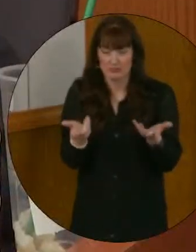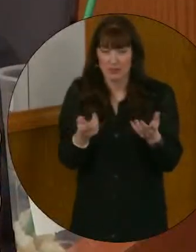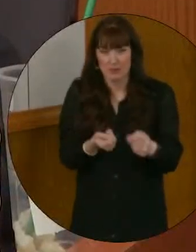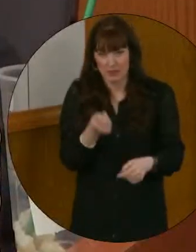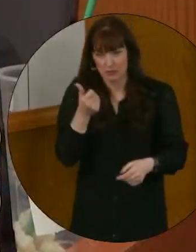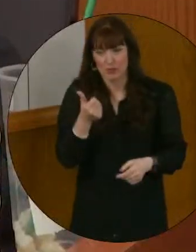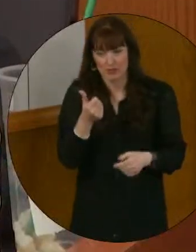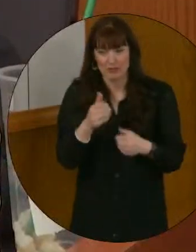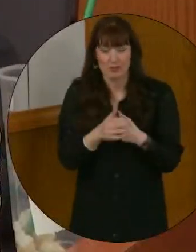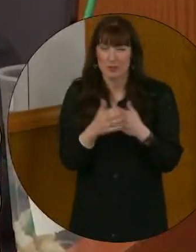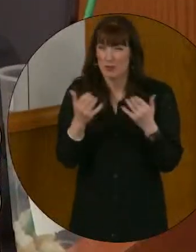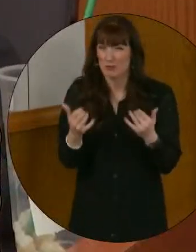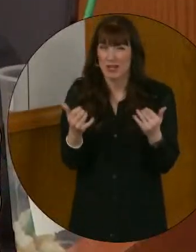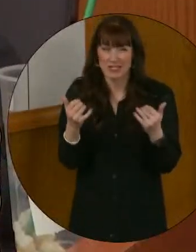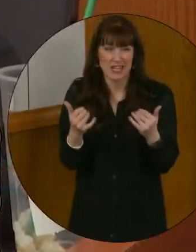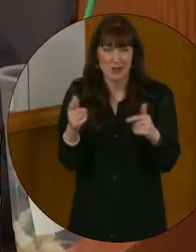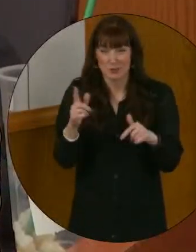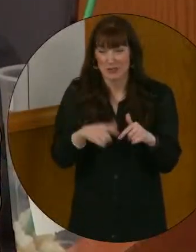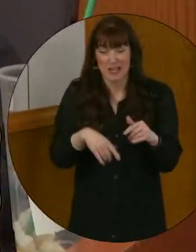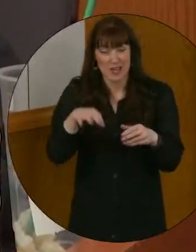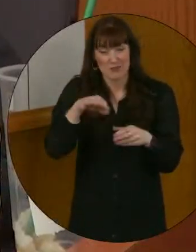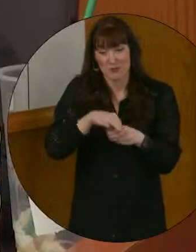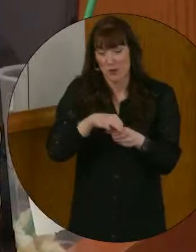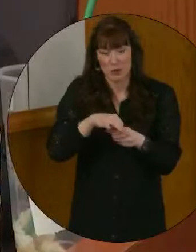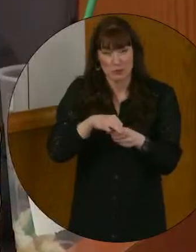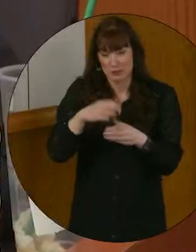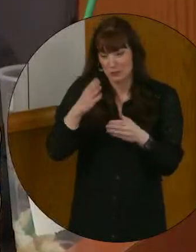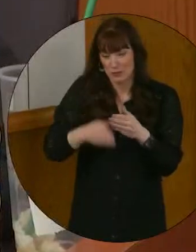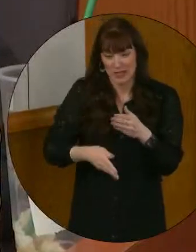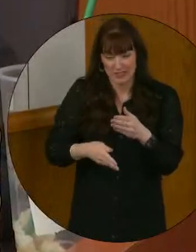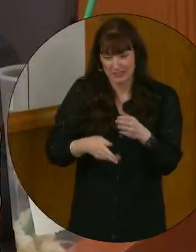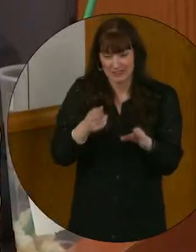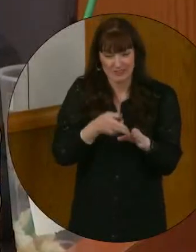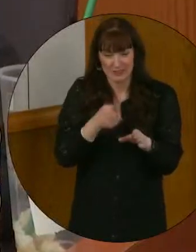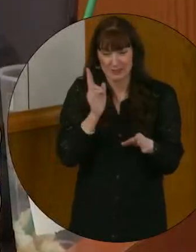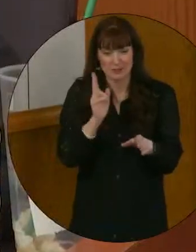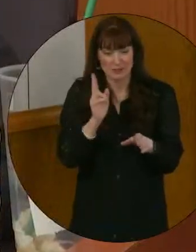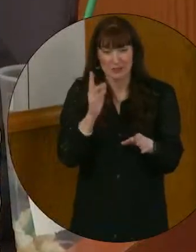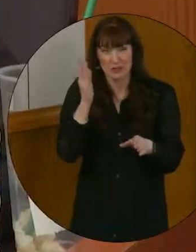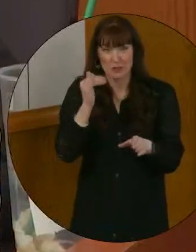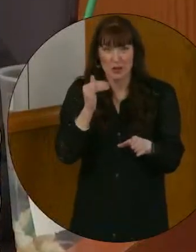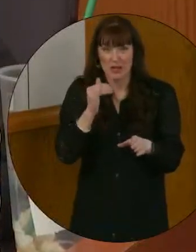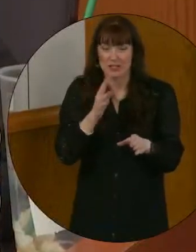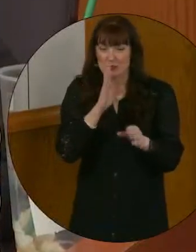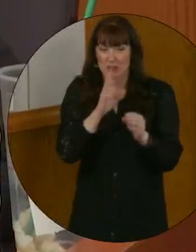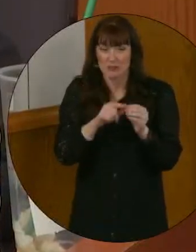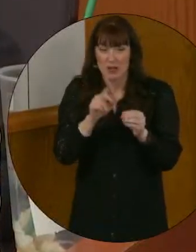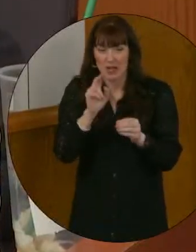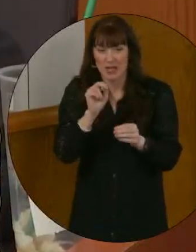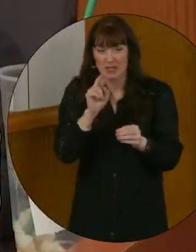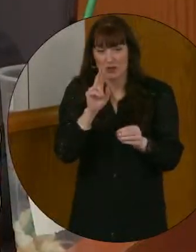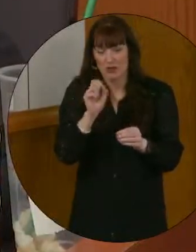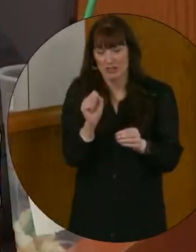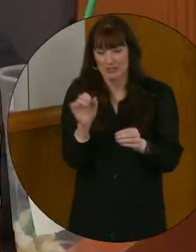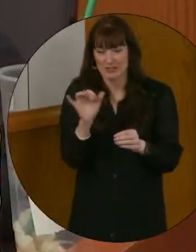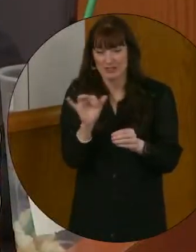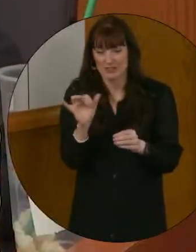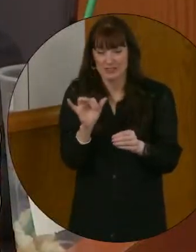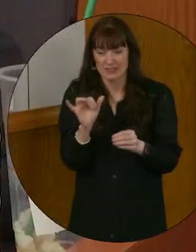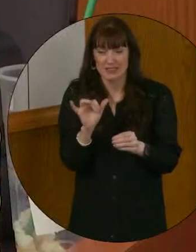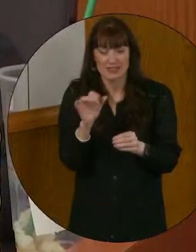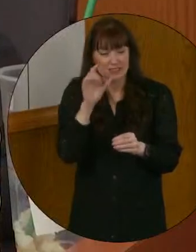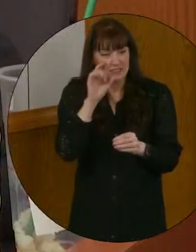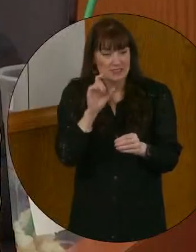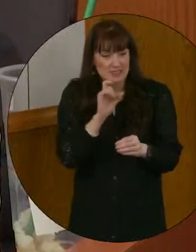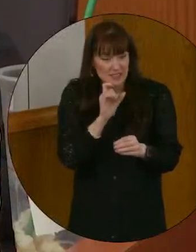rid of it. But at this point, we can't vote to disband ourselves because it is covered in the NRS. So it's just like with the Sex Advisory Committee,